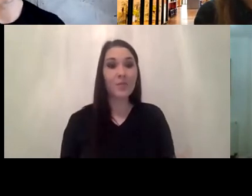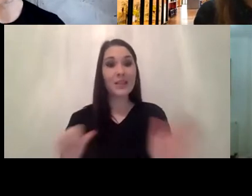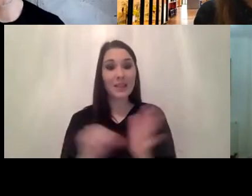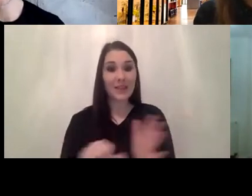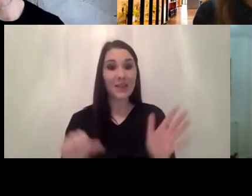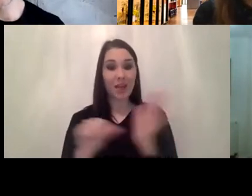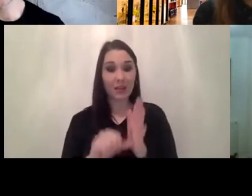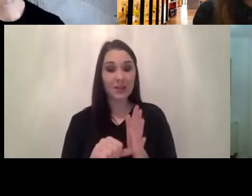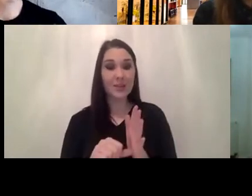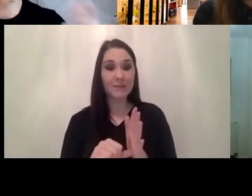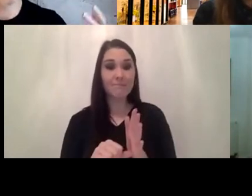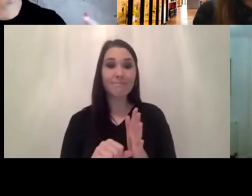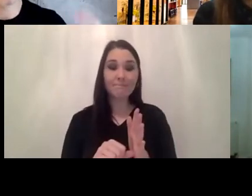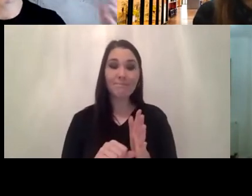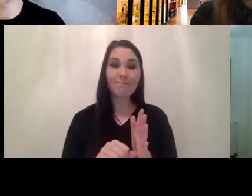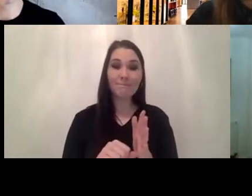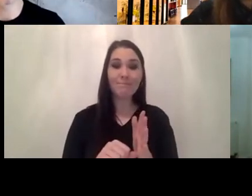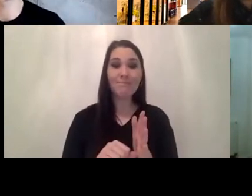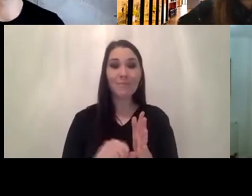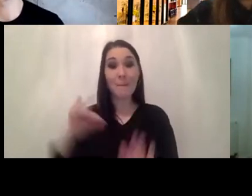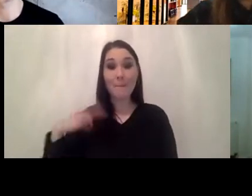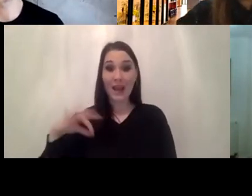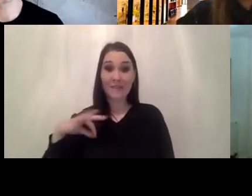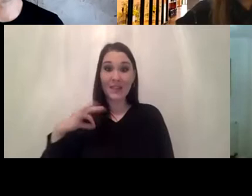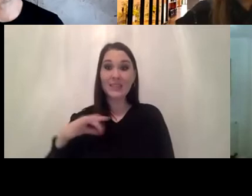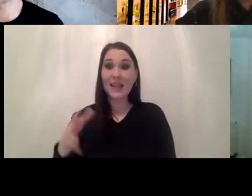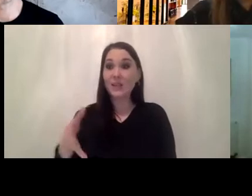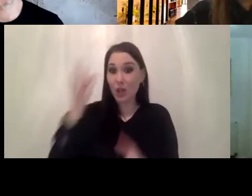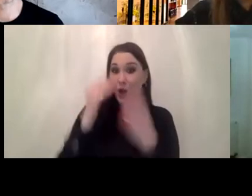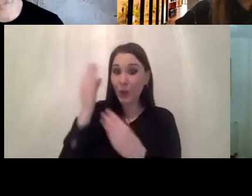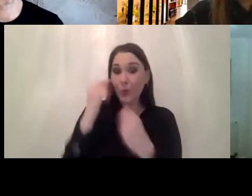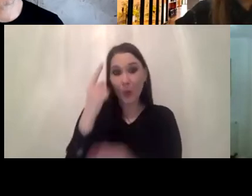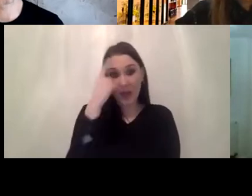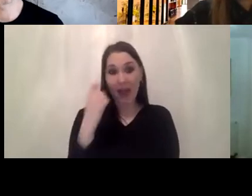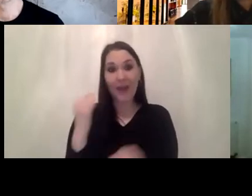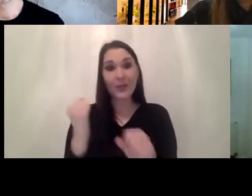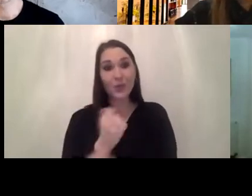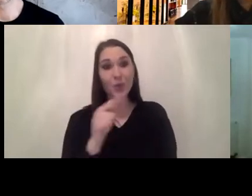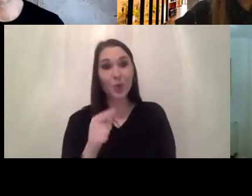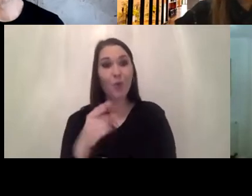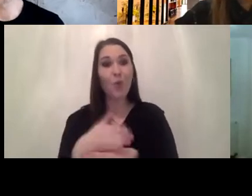And there's been, in some ways, there's this benefit that, you know, and there's learning that we really can do these types of workshops